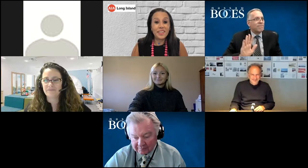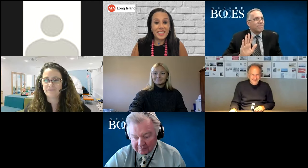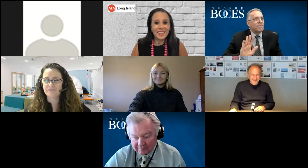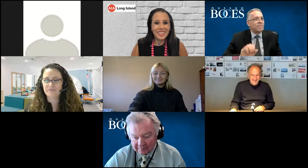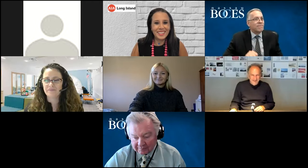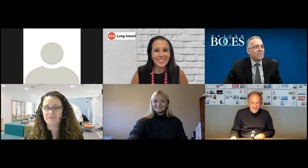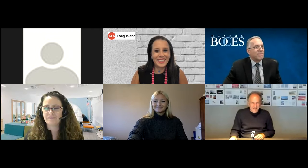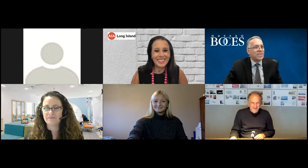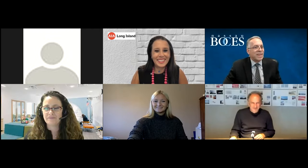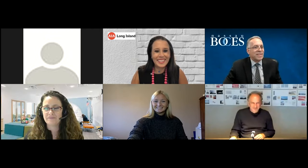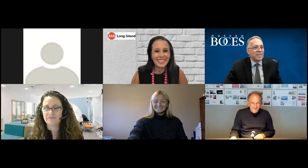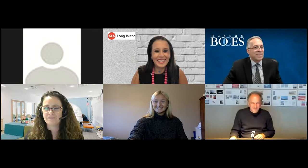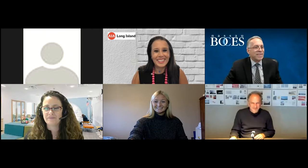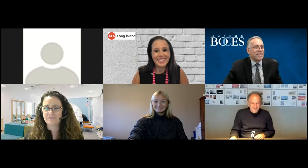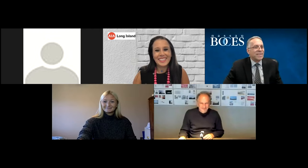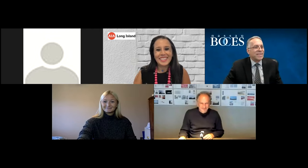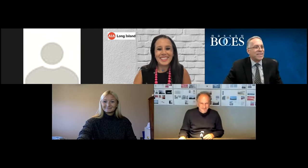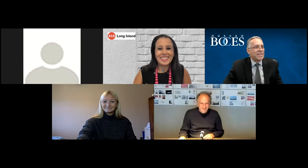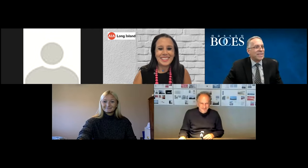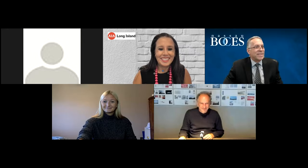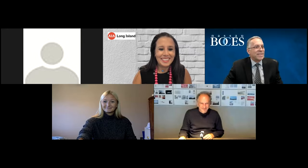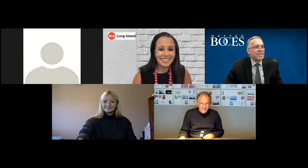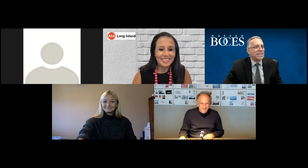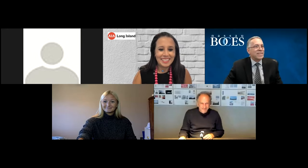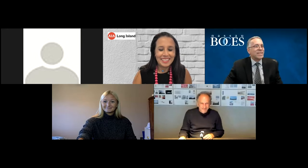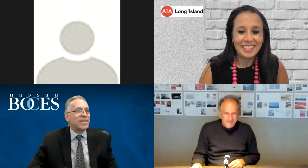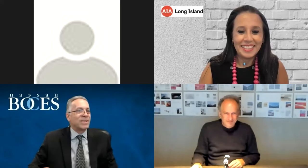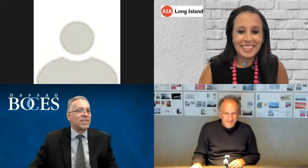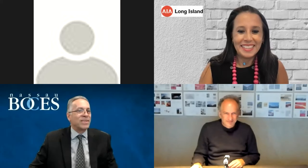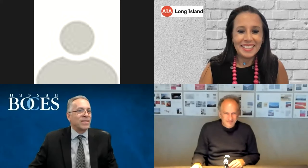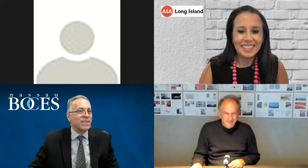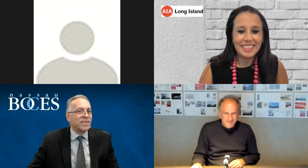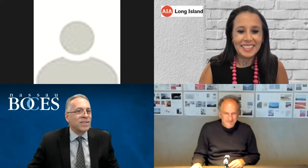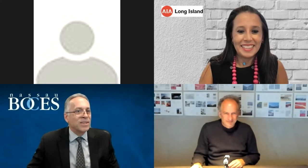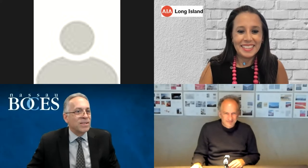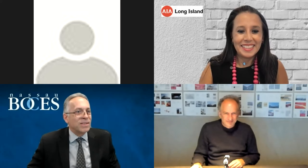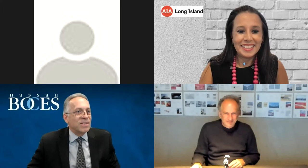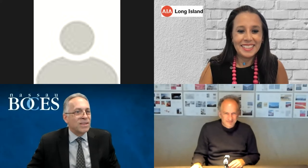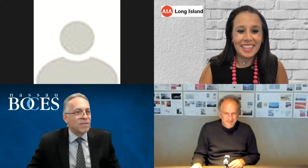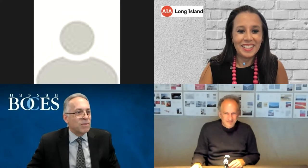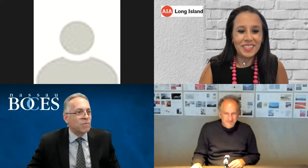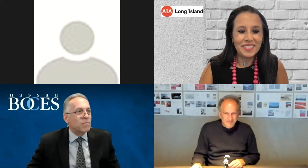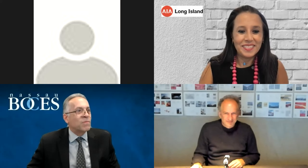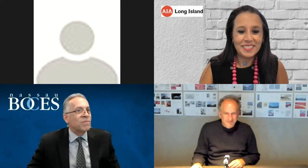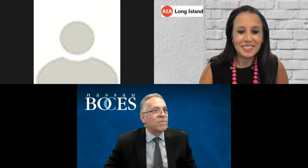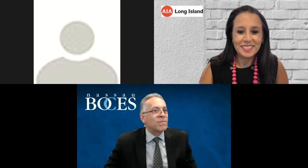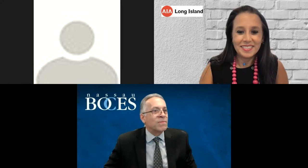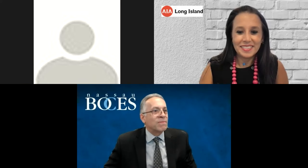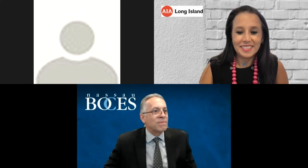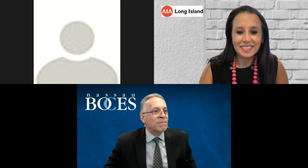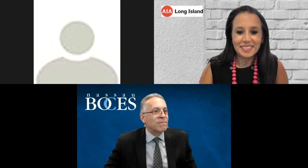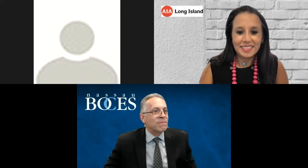Thank you. Bye-bye. Bye. Bye. Thank you, Eric. Yes. My pleasure, Graciela. It was great. Thank you. Thank you. Thank you.